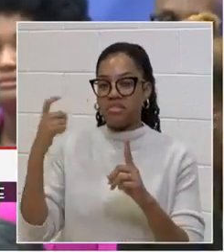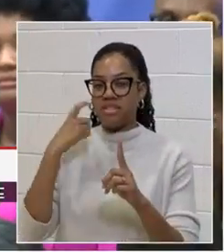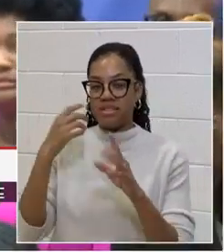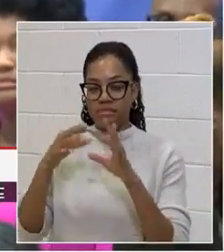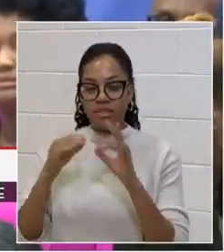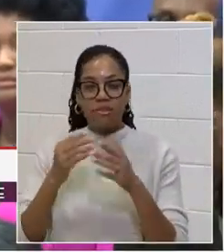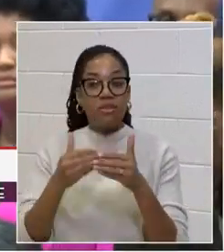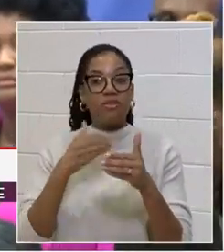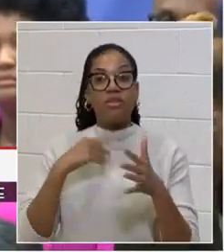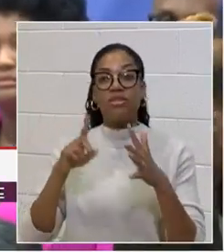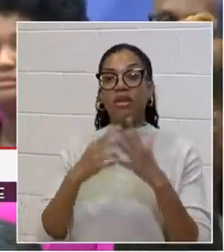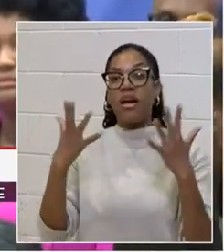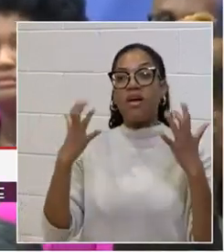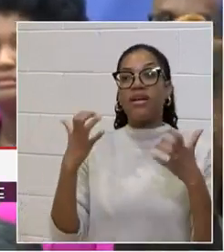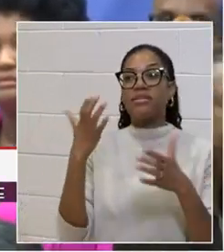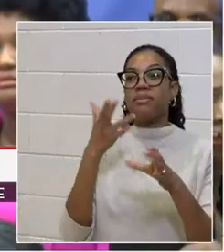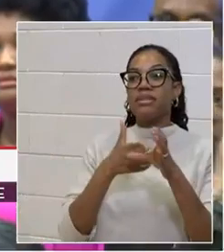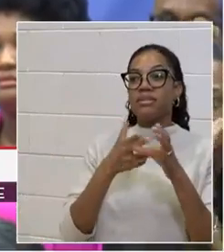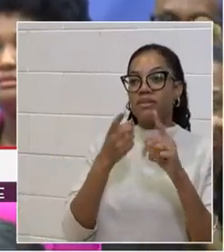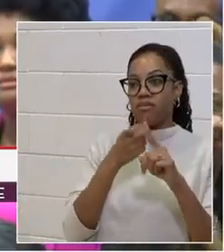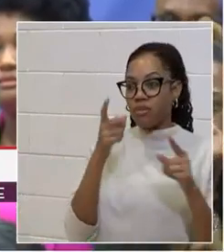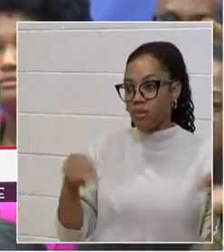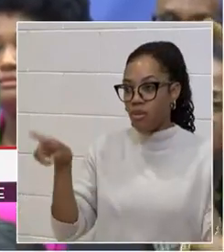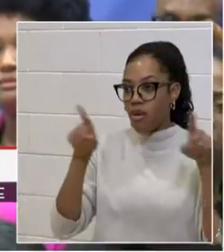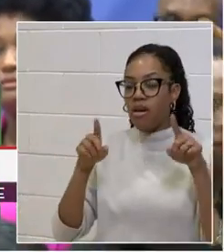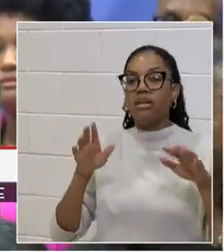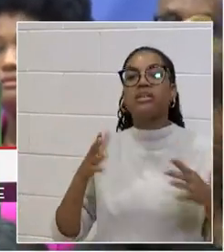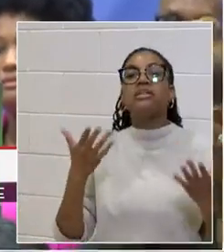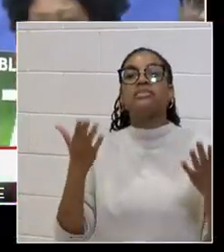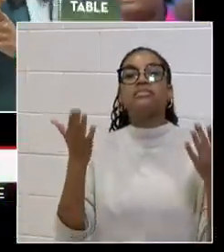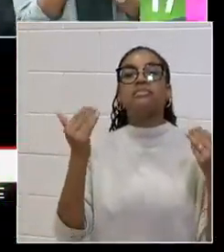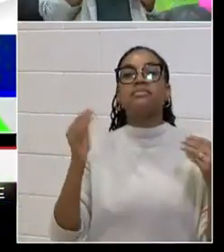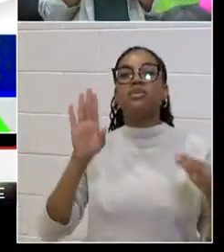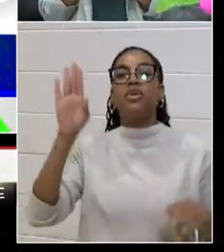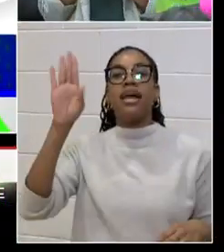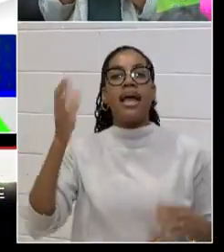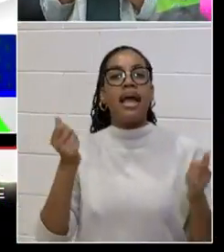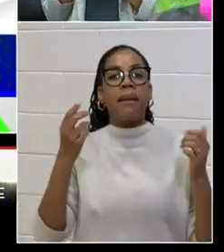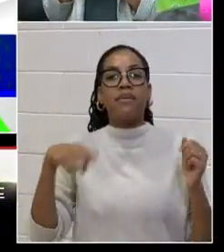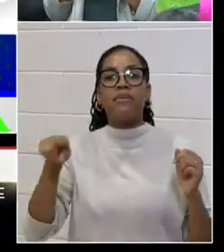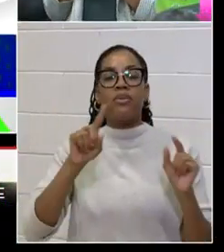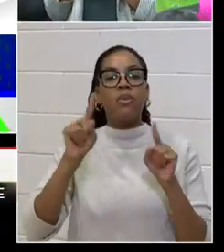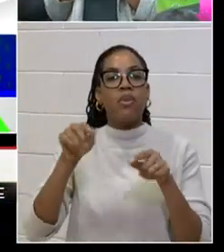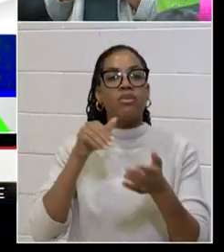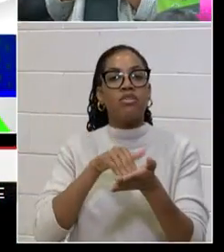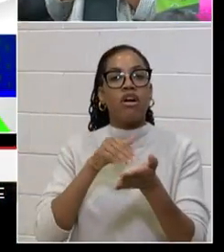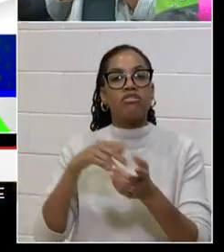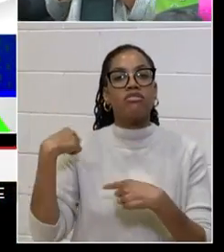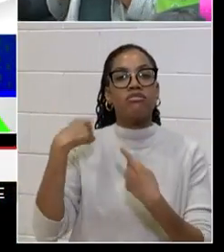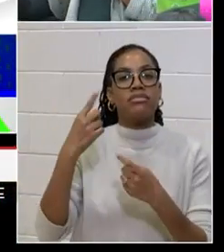little participation. So by show of hands, how many of you have been to a doctor in the past year?